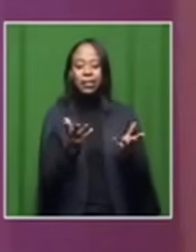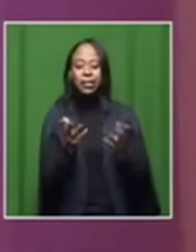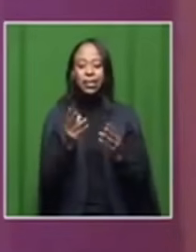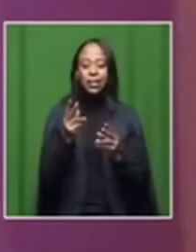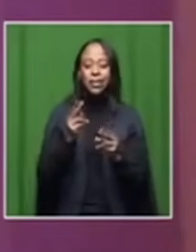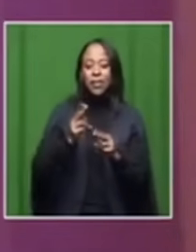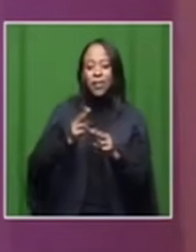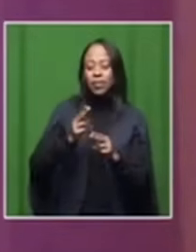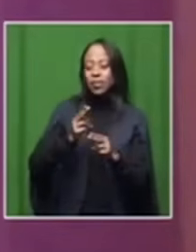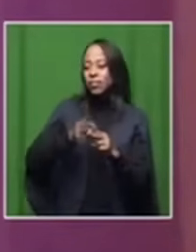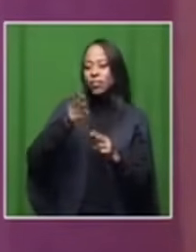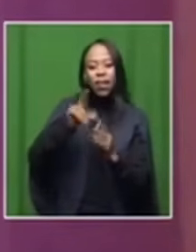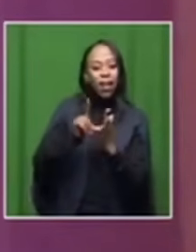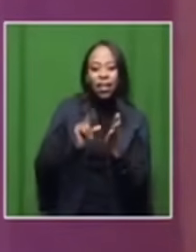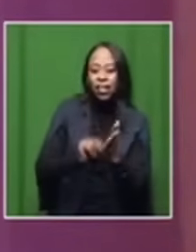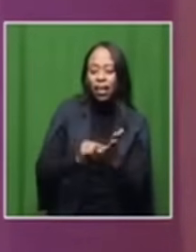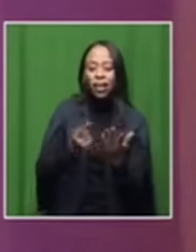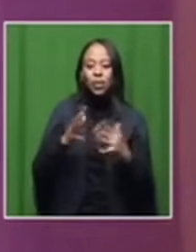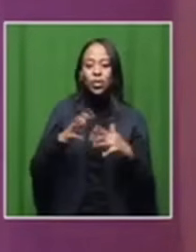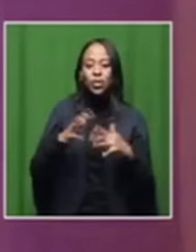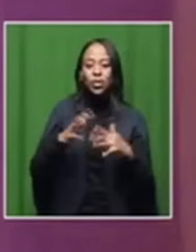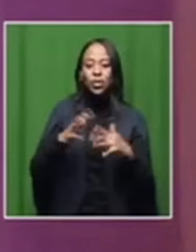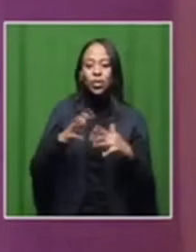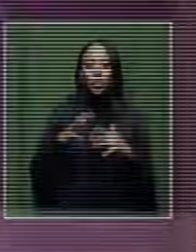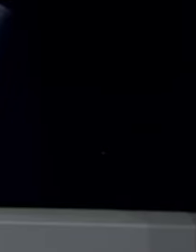say, deadlines for constituting parliament.